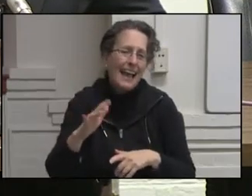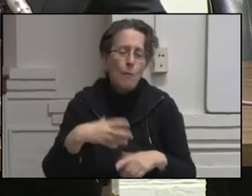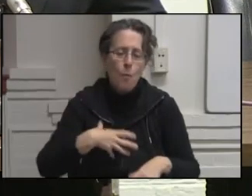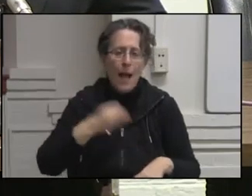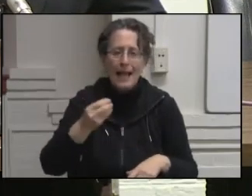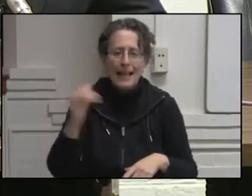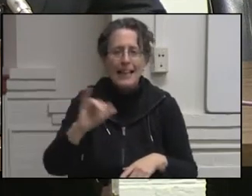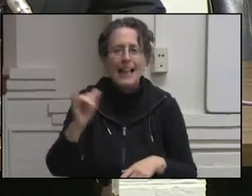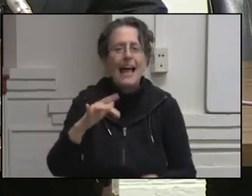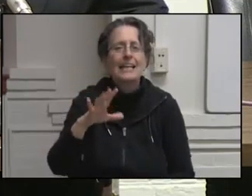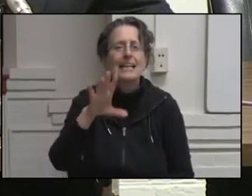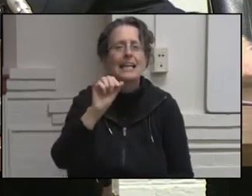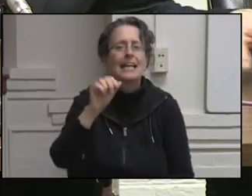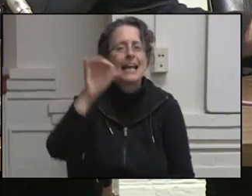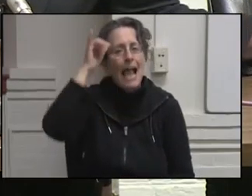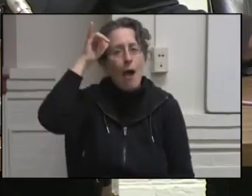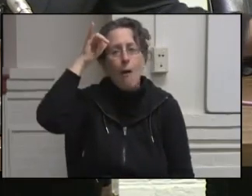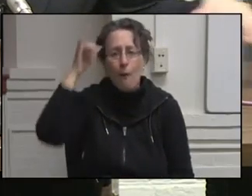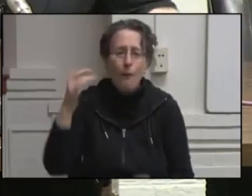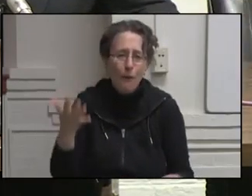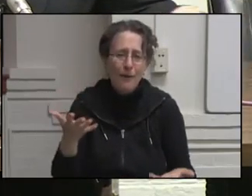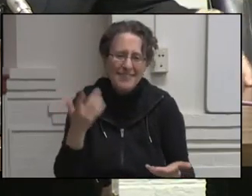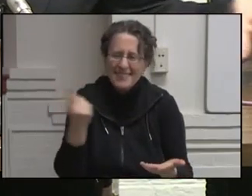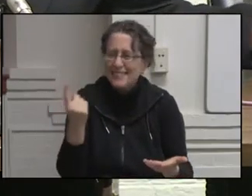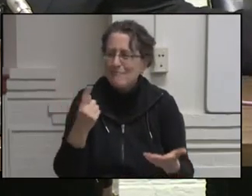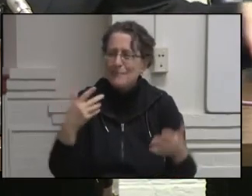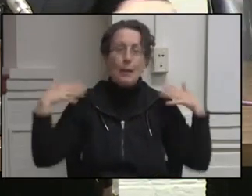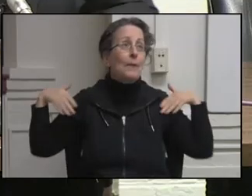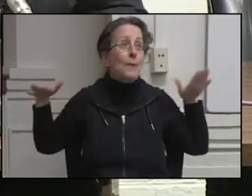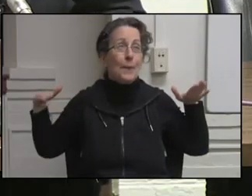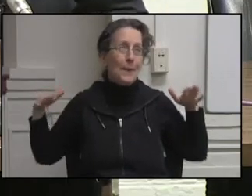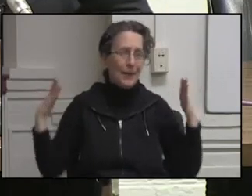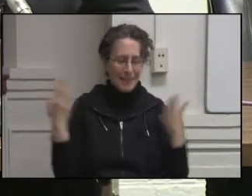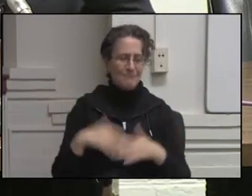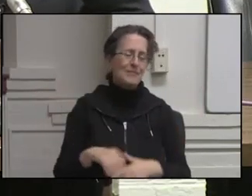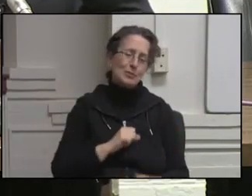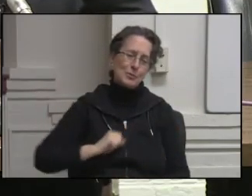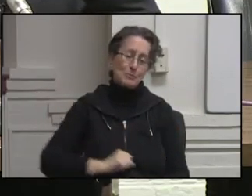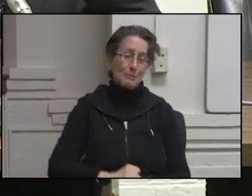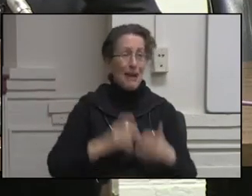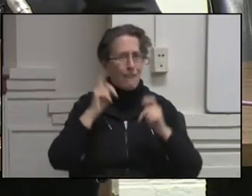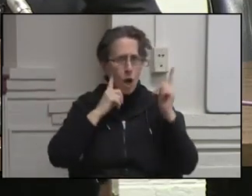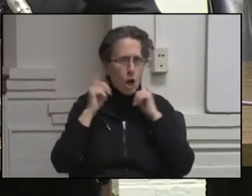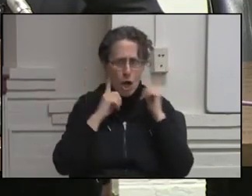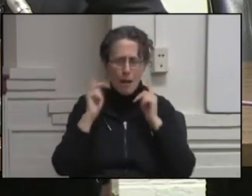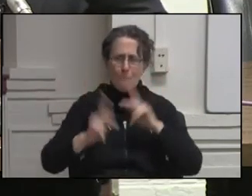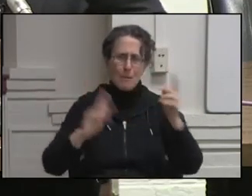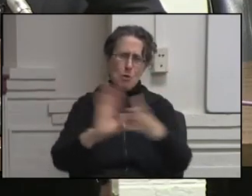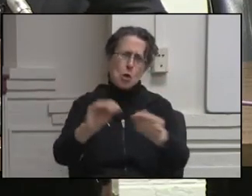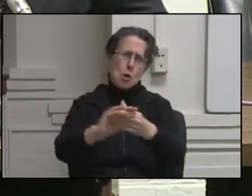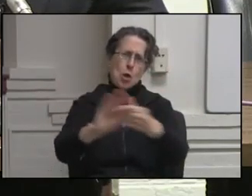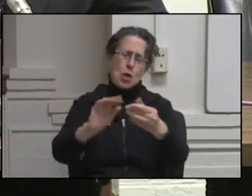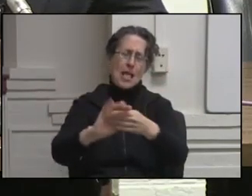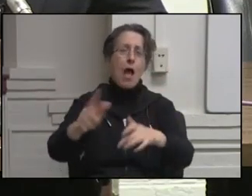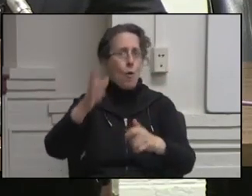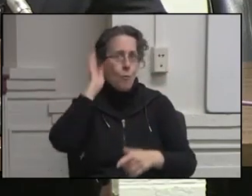parade, people are already thinking and have planned some wonderful, I'm hearing wonderful surprises for the